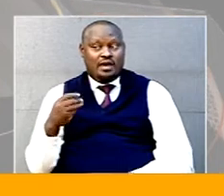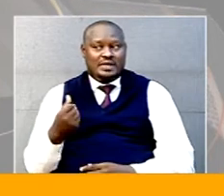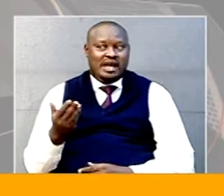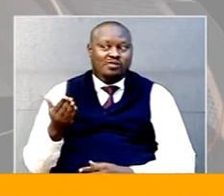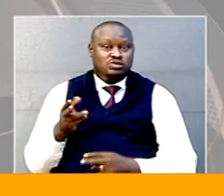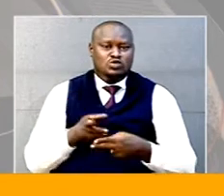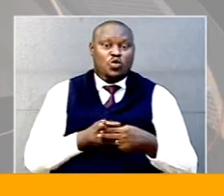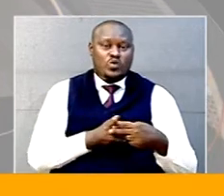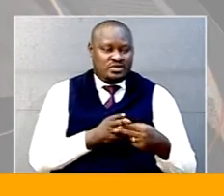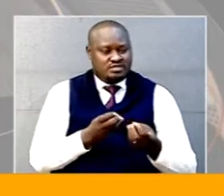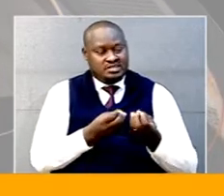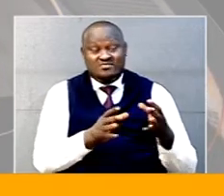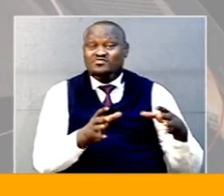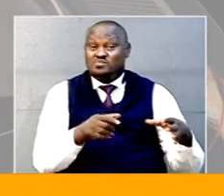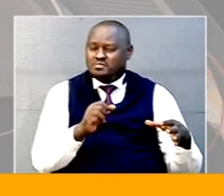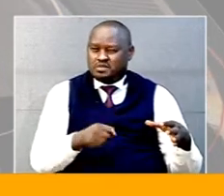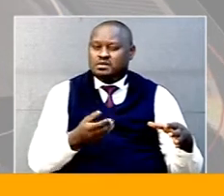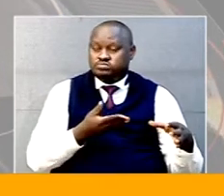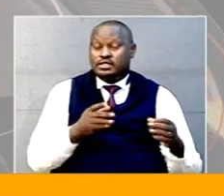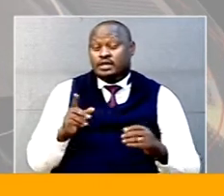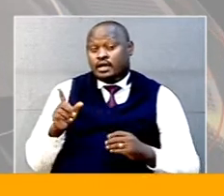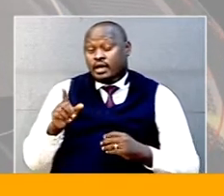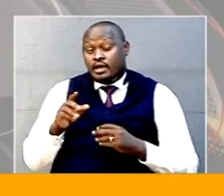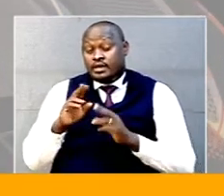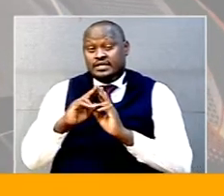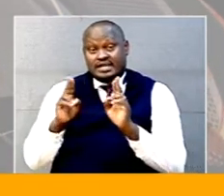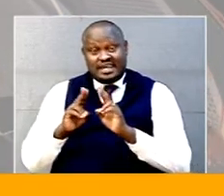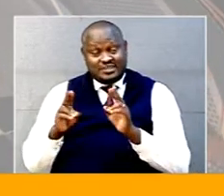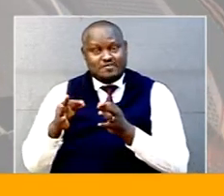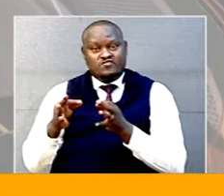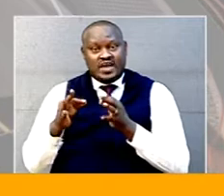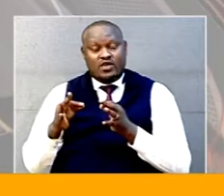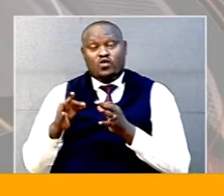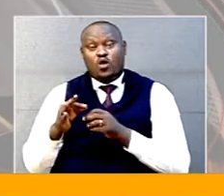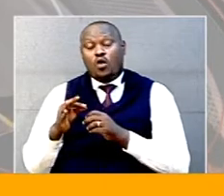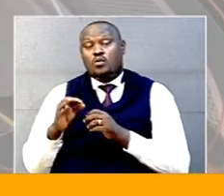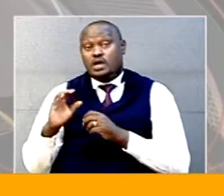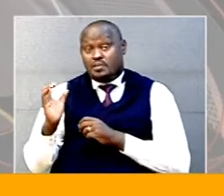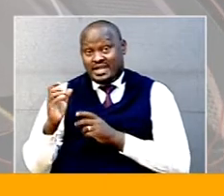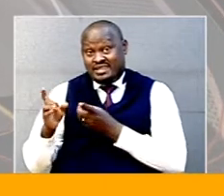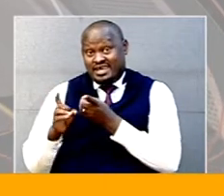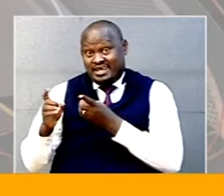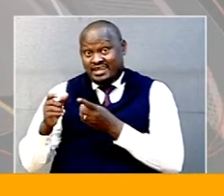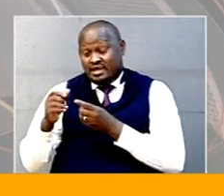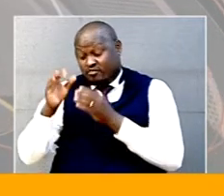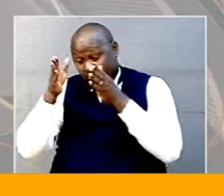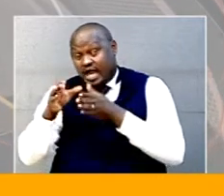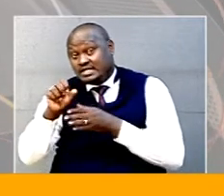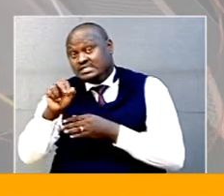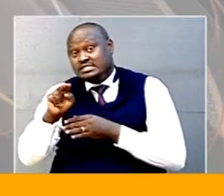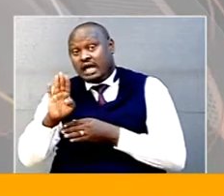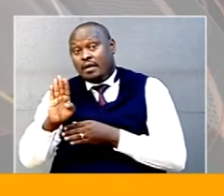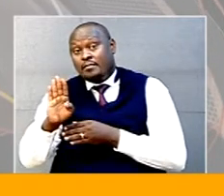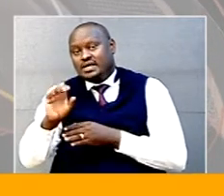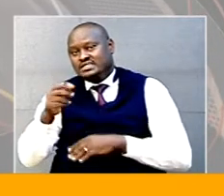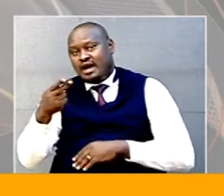loan facility. According to Awuma Saidi, the International Finance Corporation's Director for Sub-Saharan Africa,